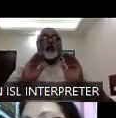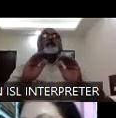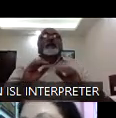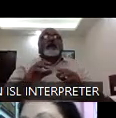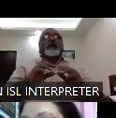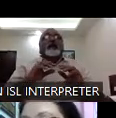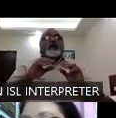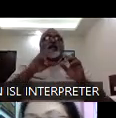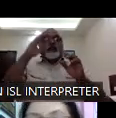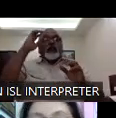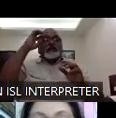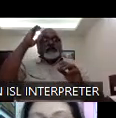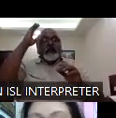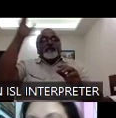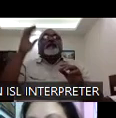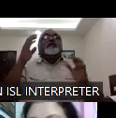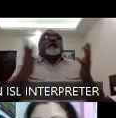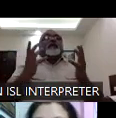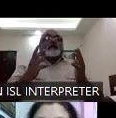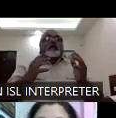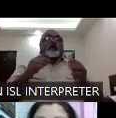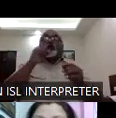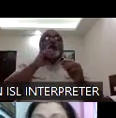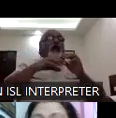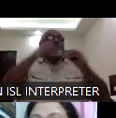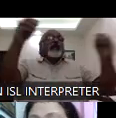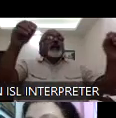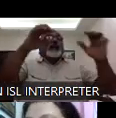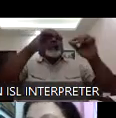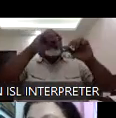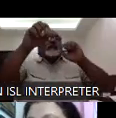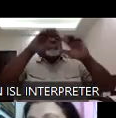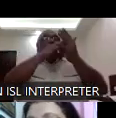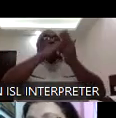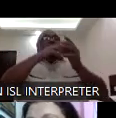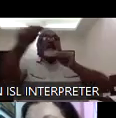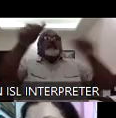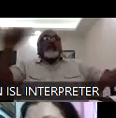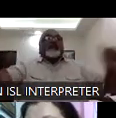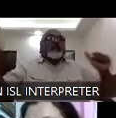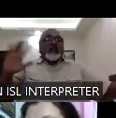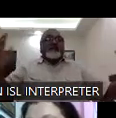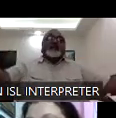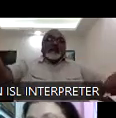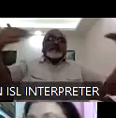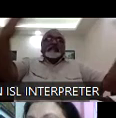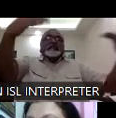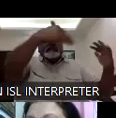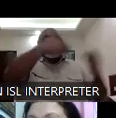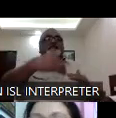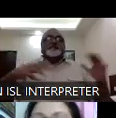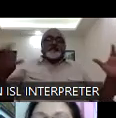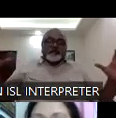by inclusion of people at margins. So it's very important for all of us as professionals or as a